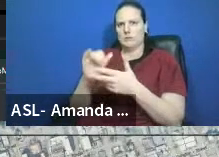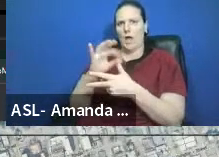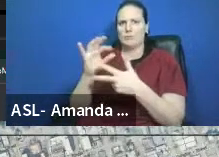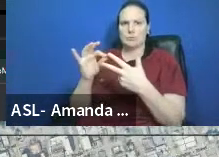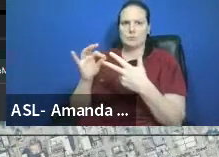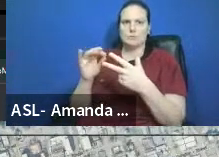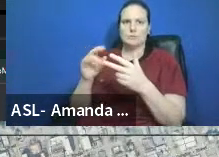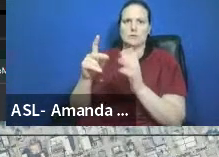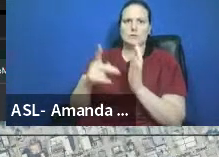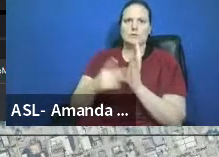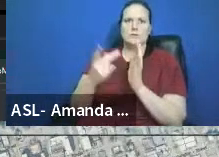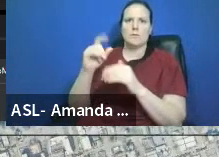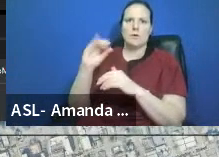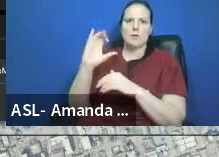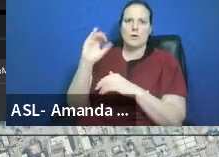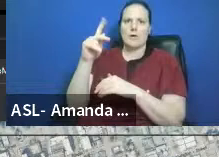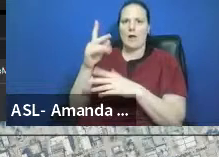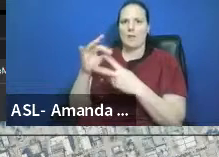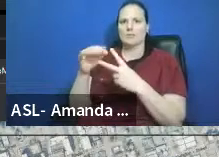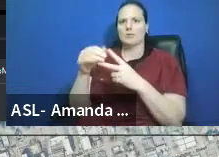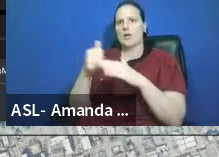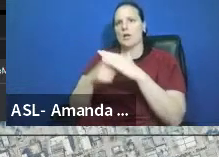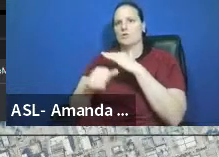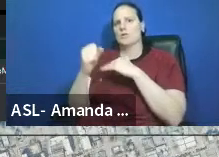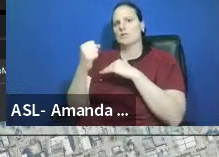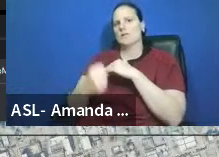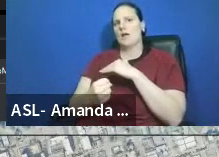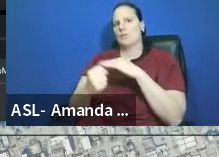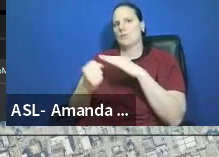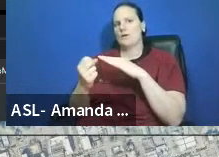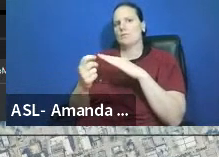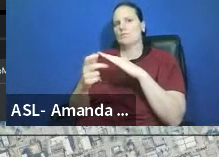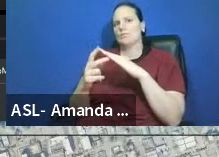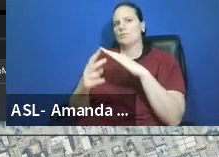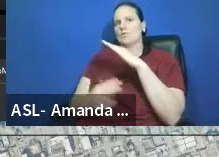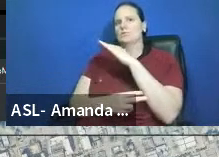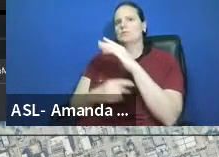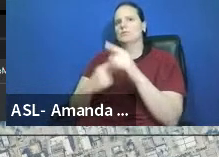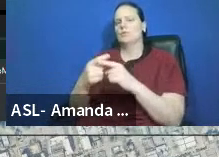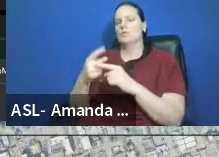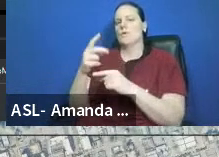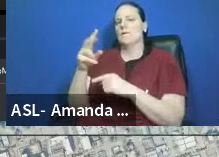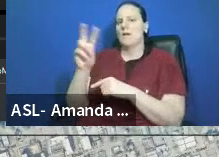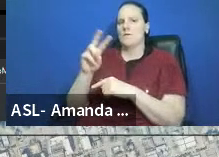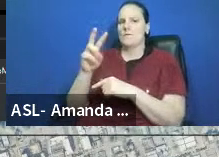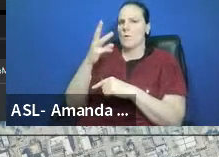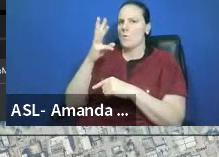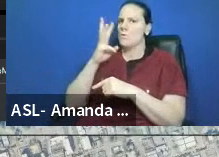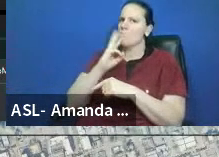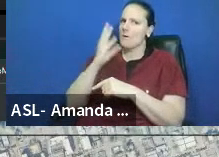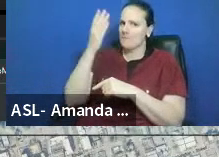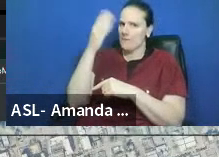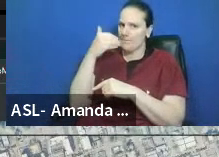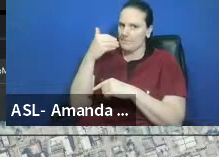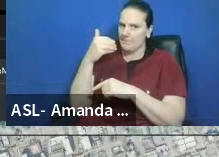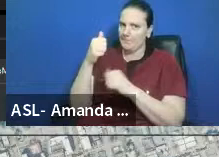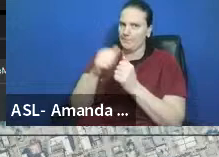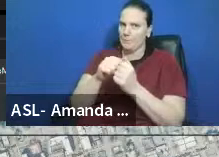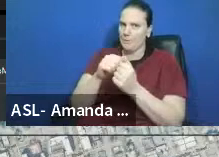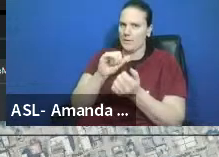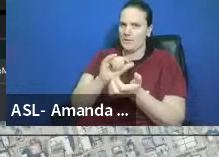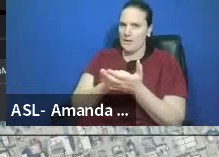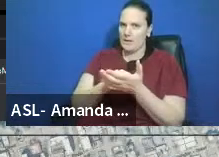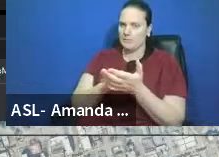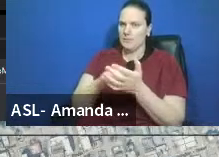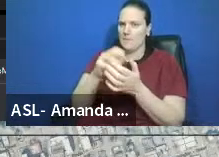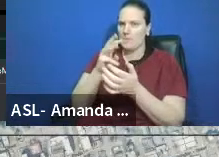the double deck option shown under the southbound bridge, coming out to the Vancouver waterfront with a station at the waterfront. That's